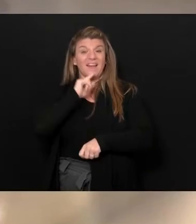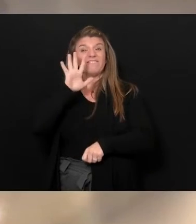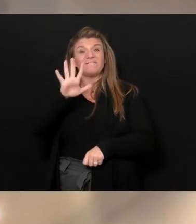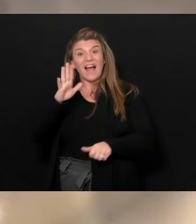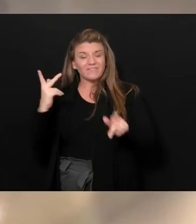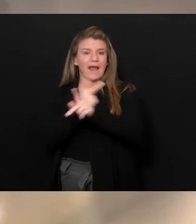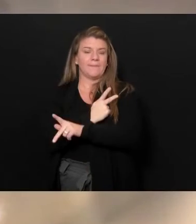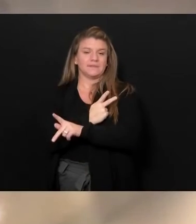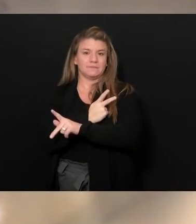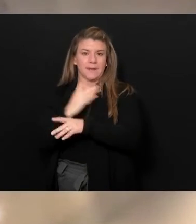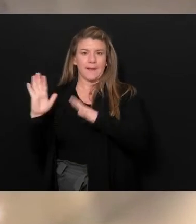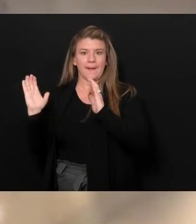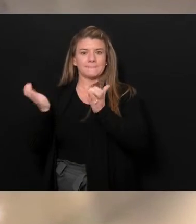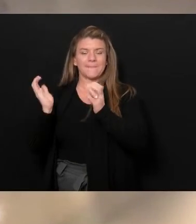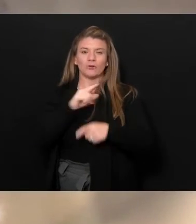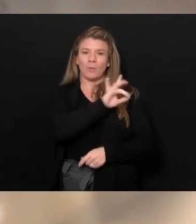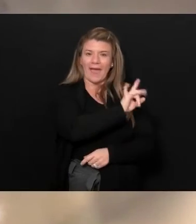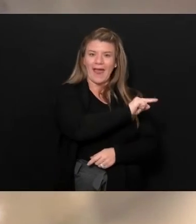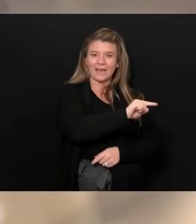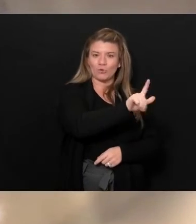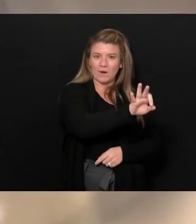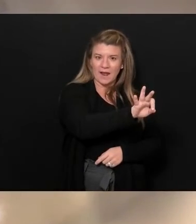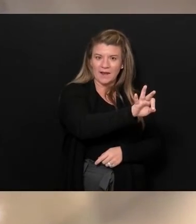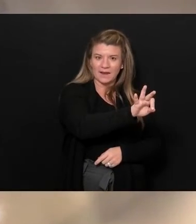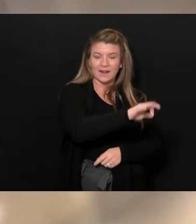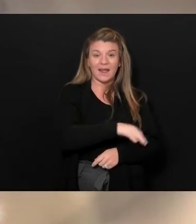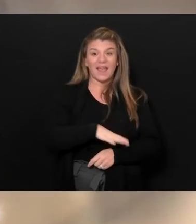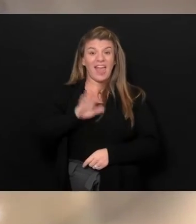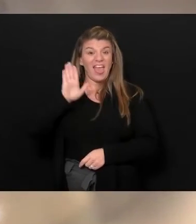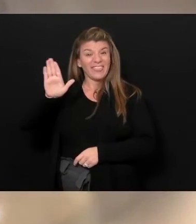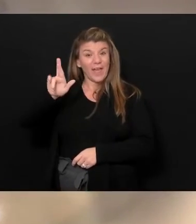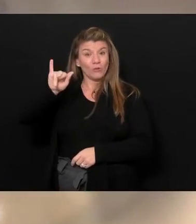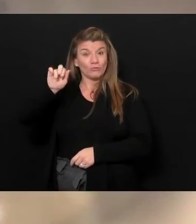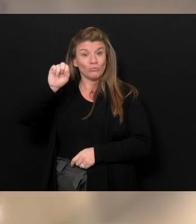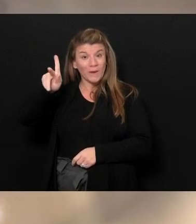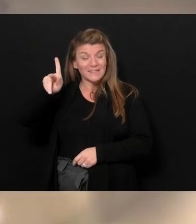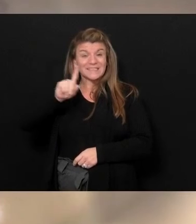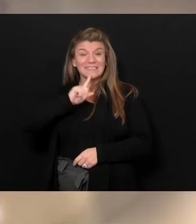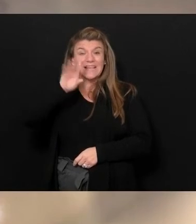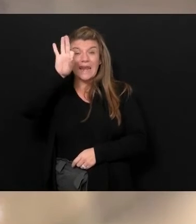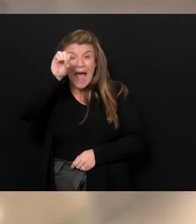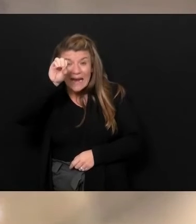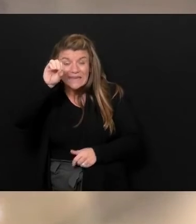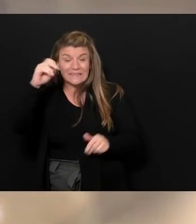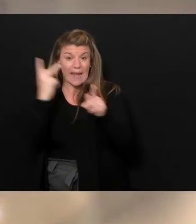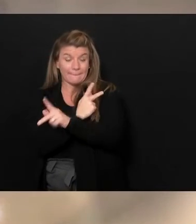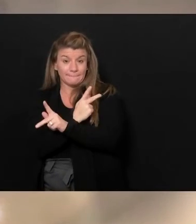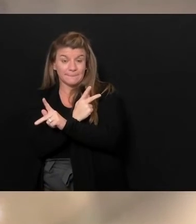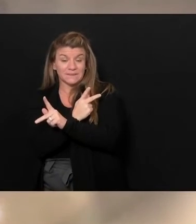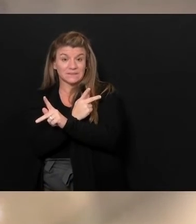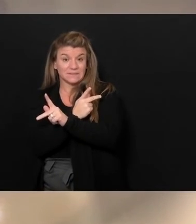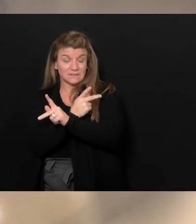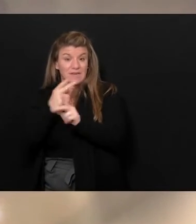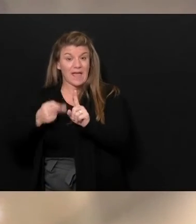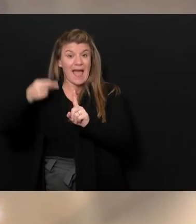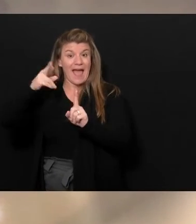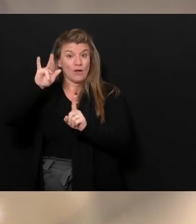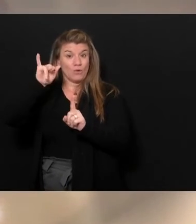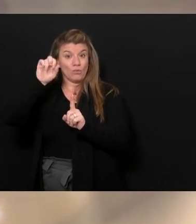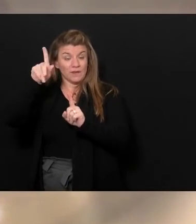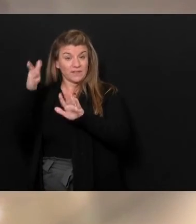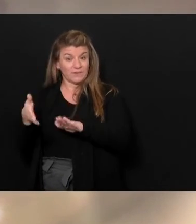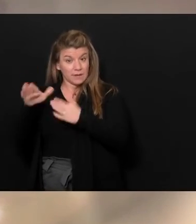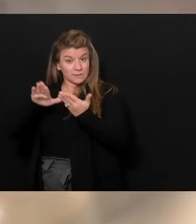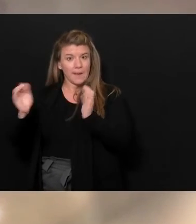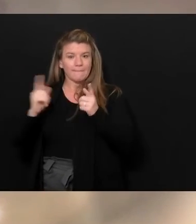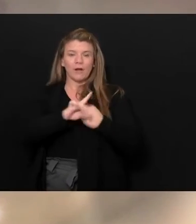higher than 18 to 29-year-olds, and the risk of dying is 90 times what 18 to 29-year-olds are. If